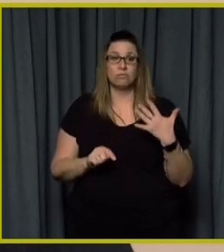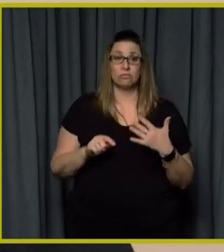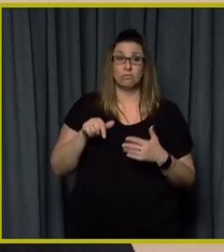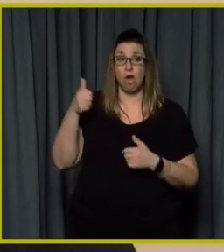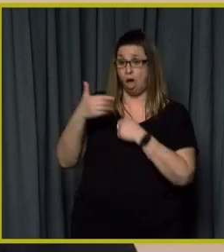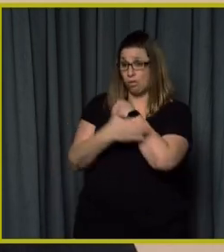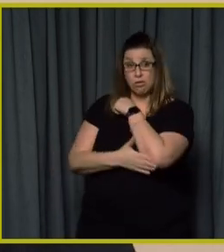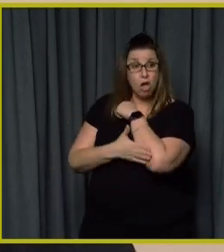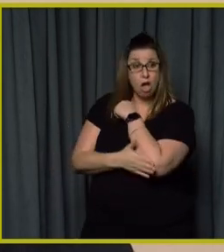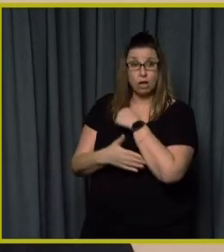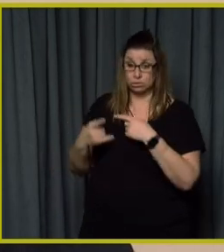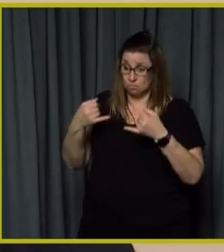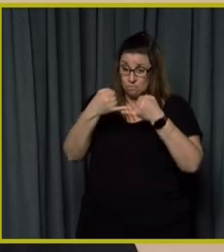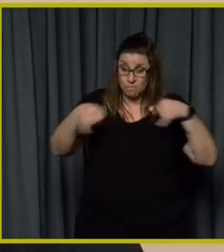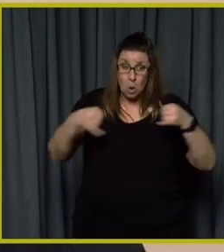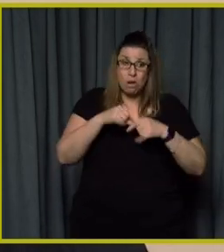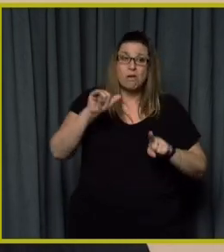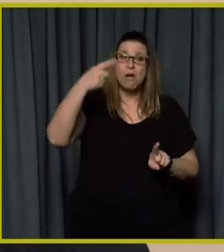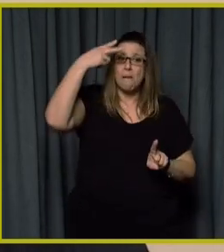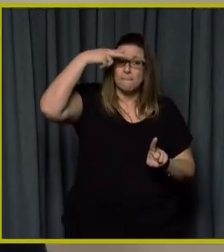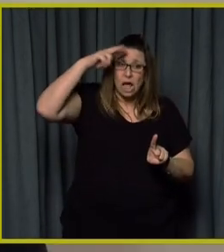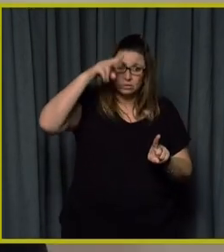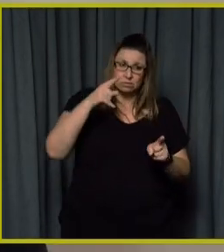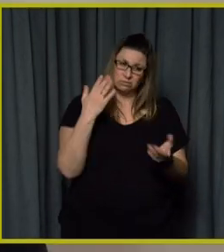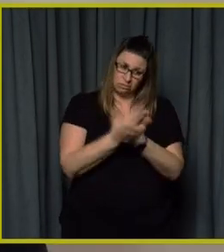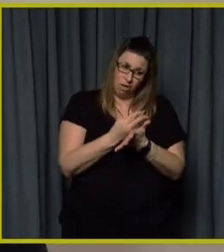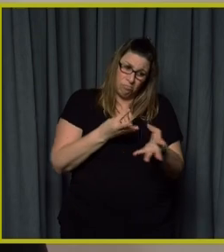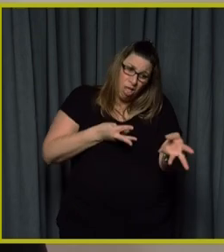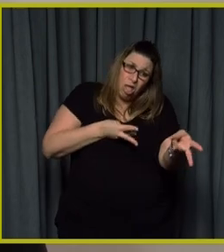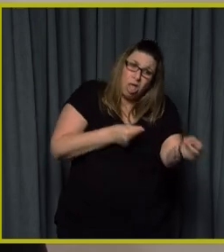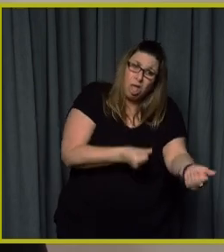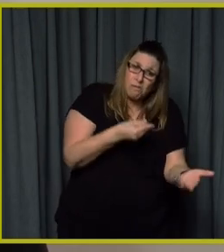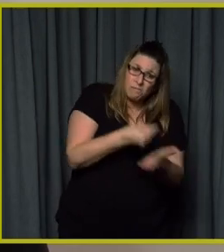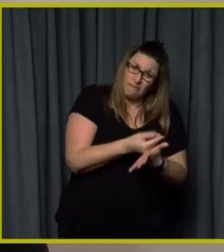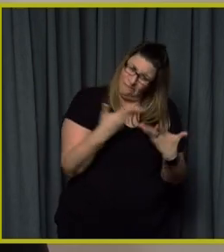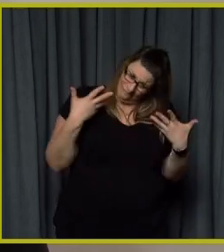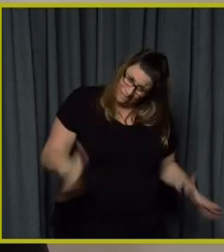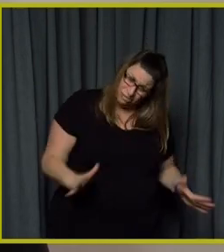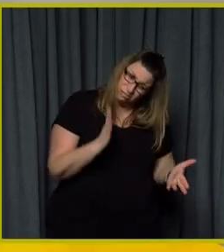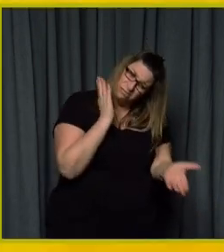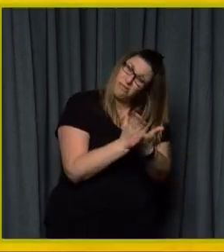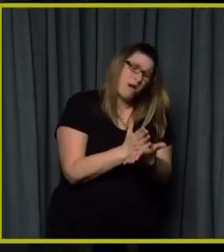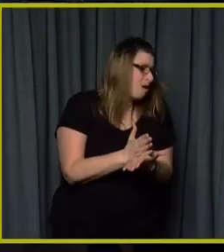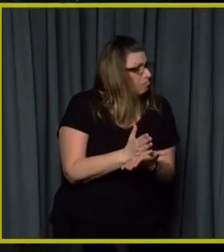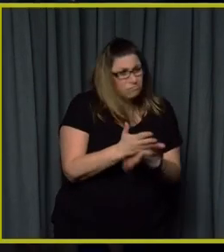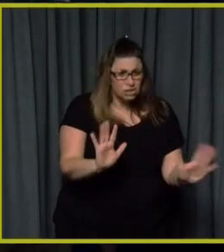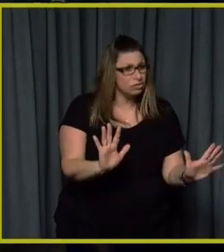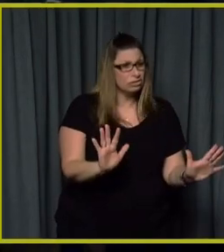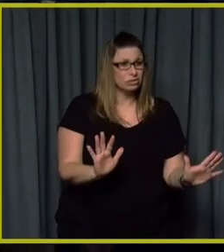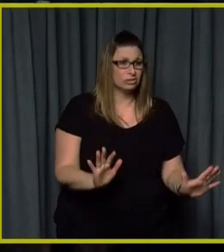People's Campaign, a national call for more revival. We won't be silent anymore.